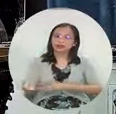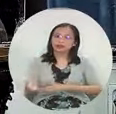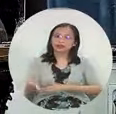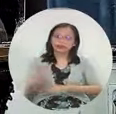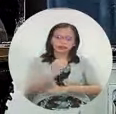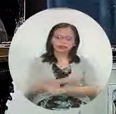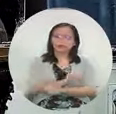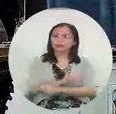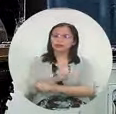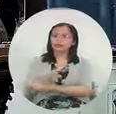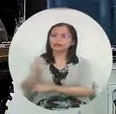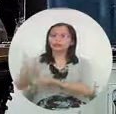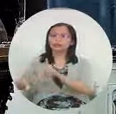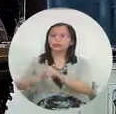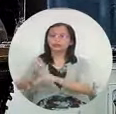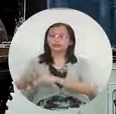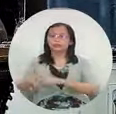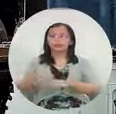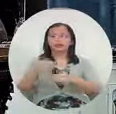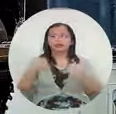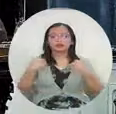pati medyas.